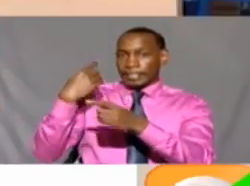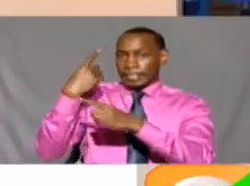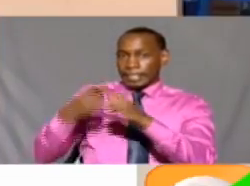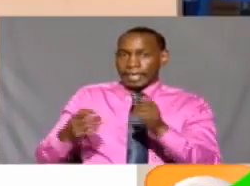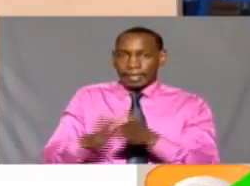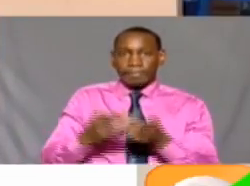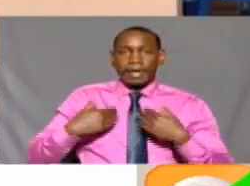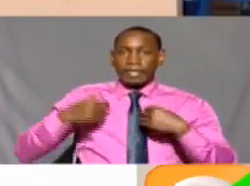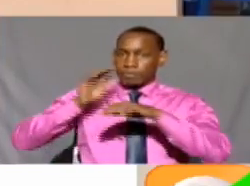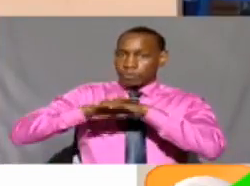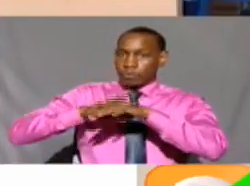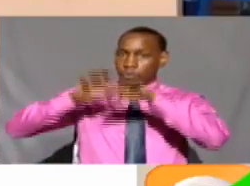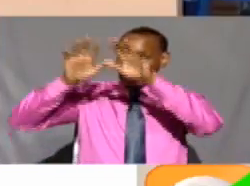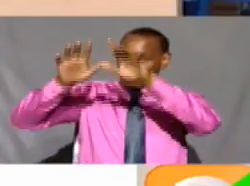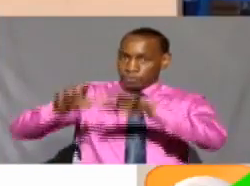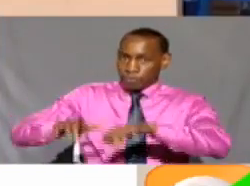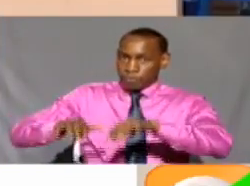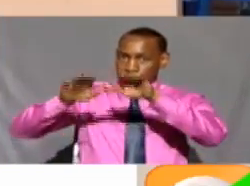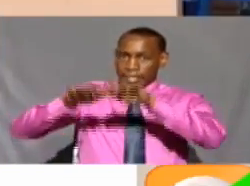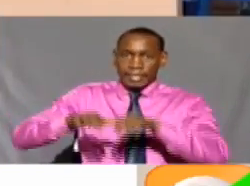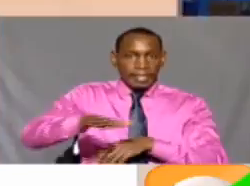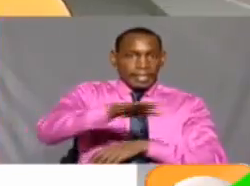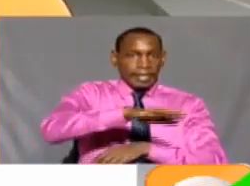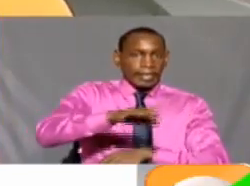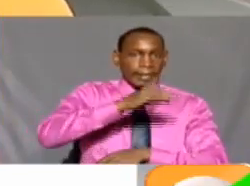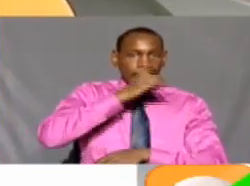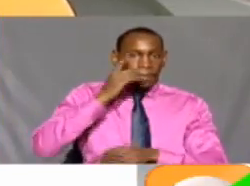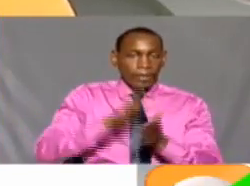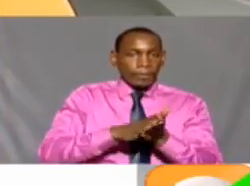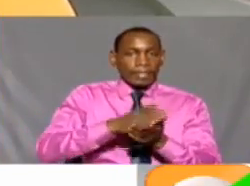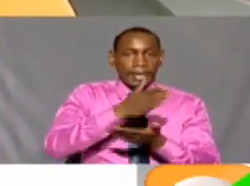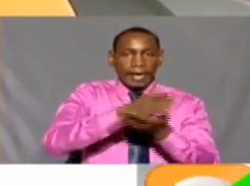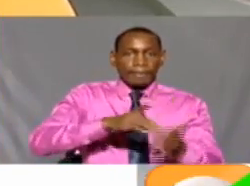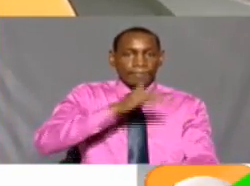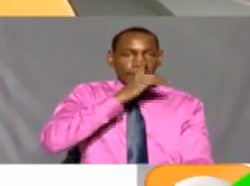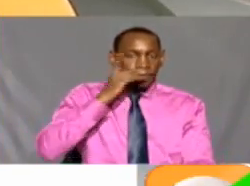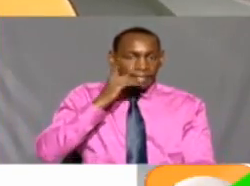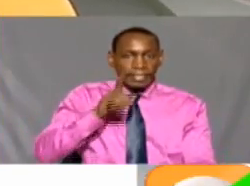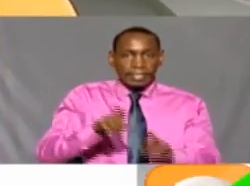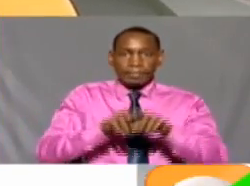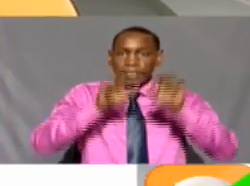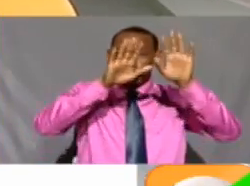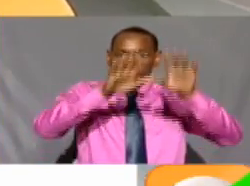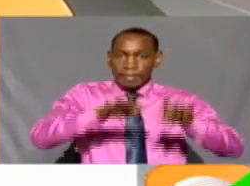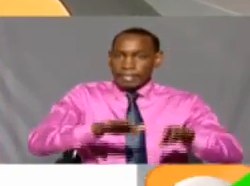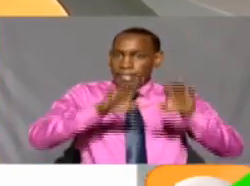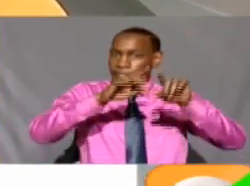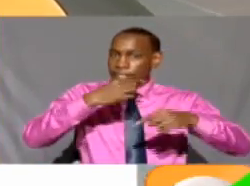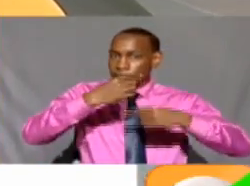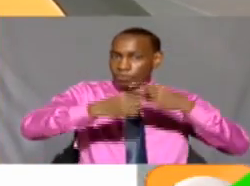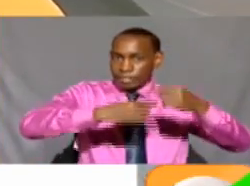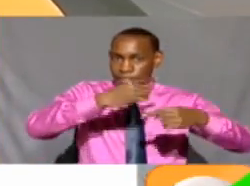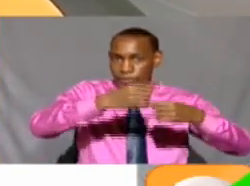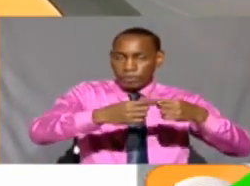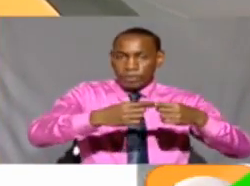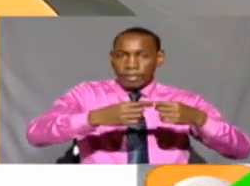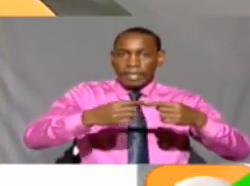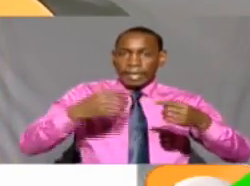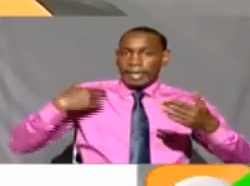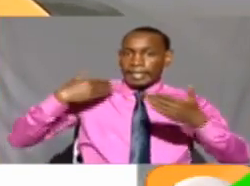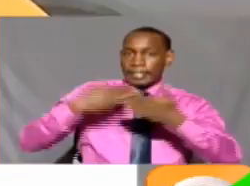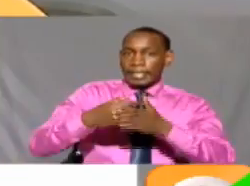had very good rainfall, even in the arid and semi-arid areas. And these rains persisted to actually January,